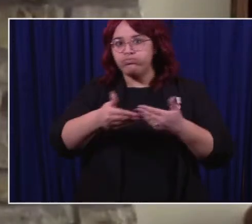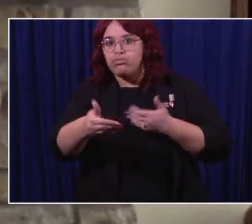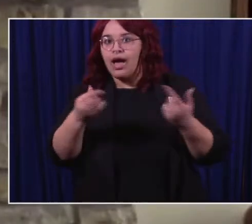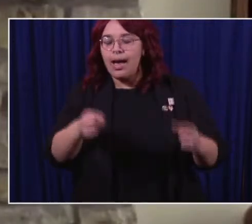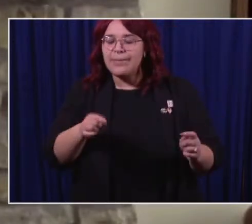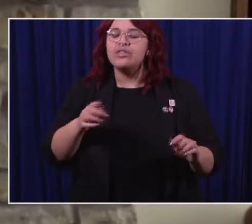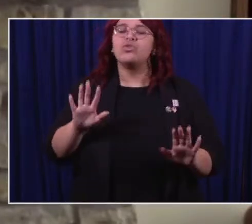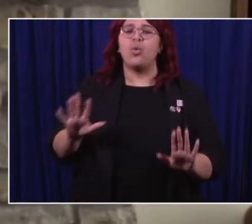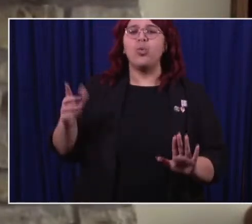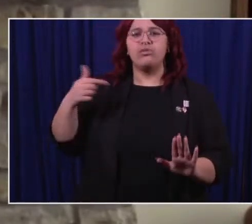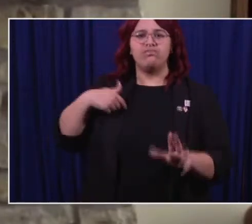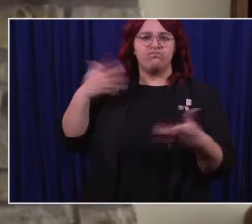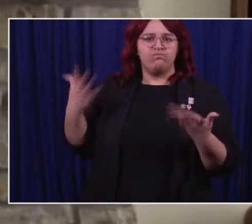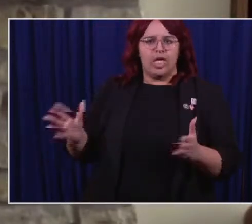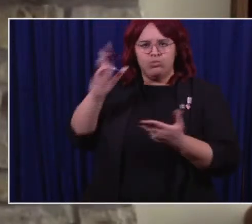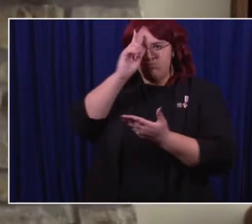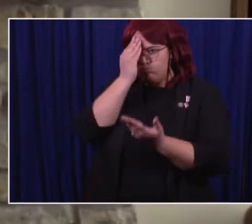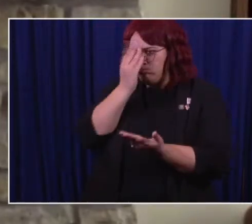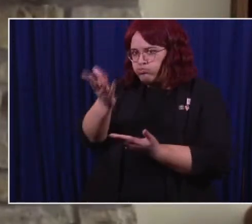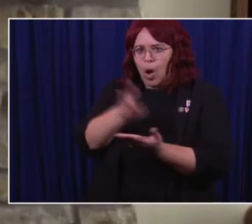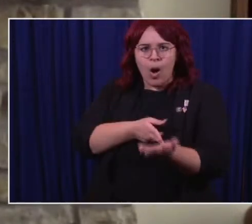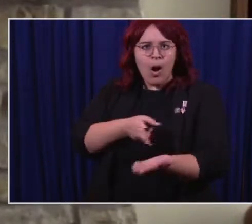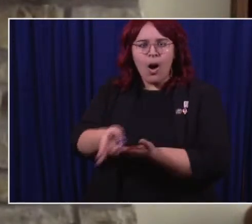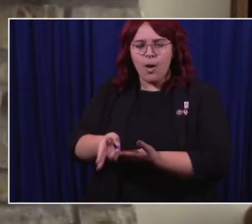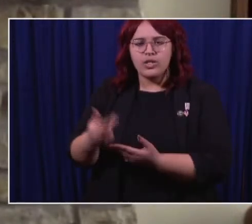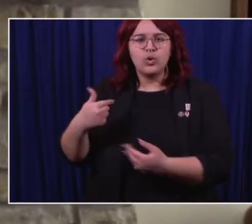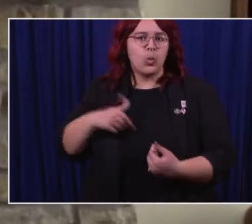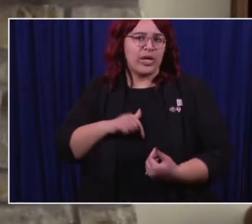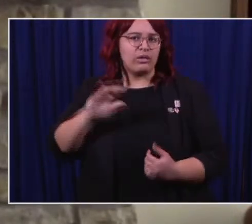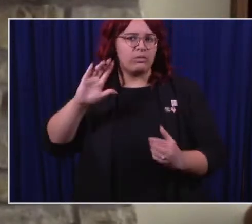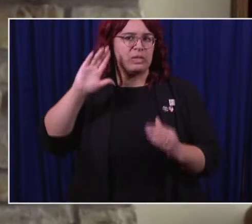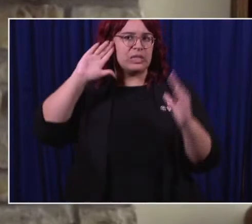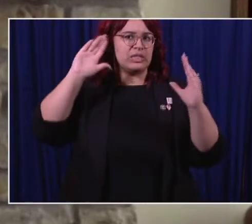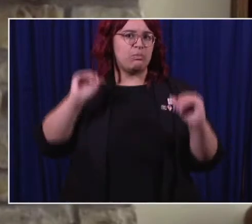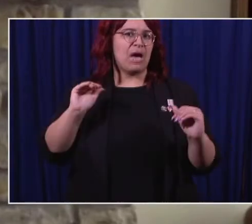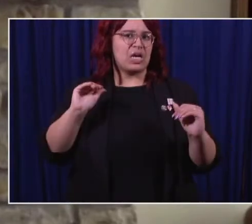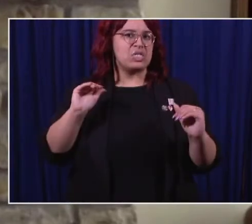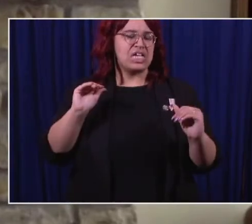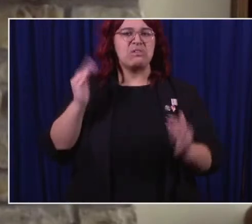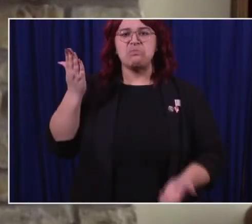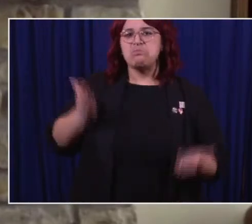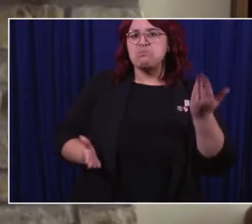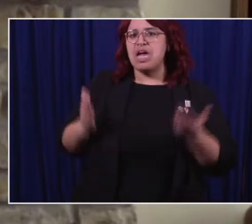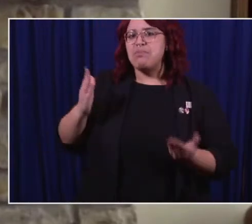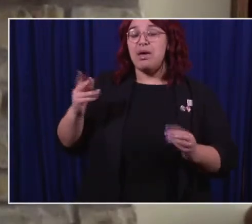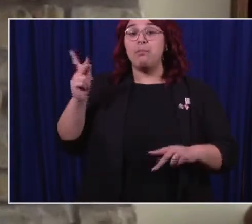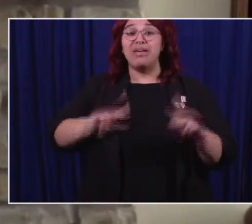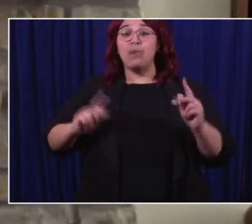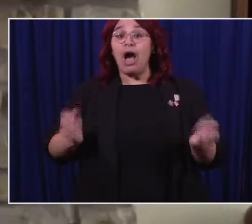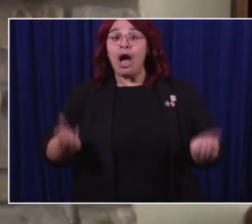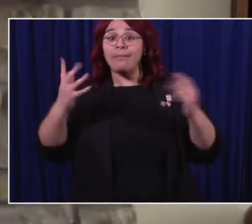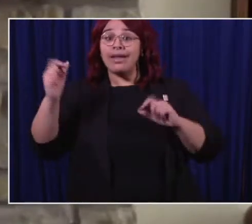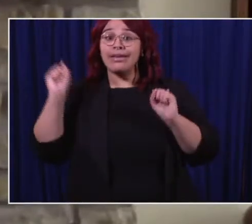30%. We want to see your plan, and we want to see how you're